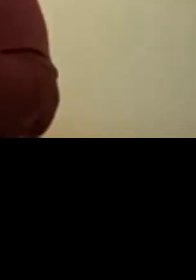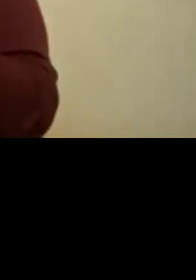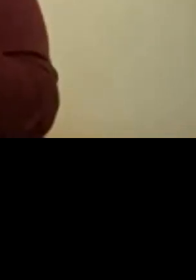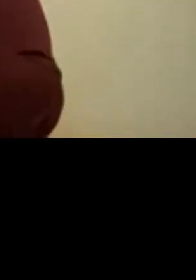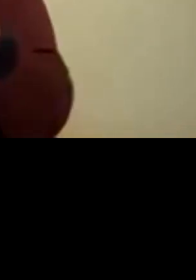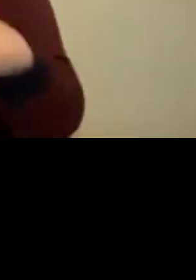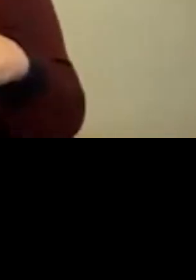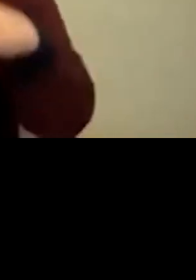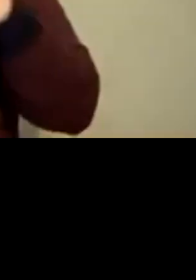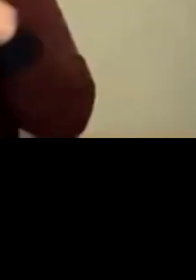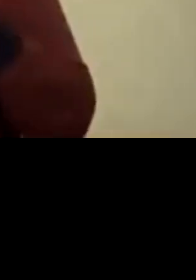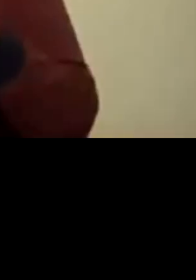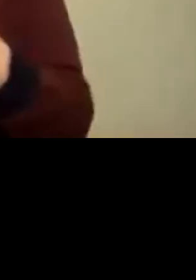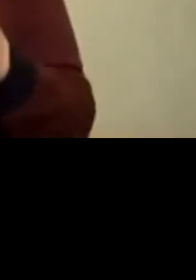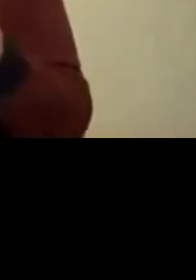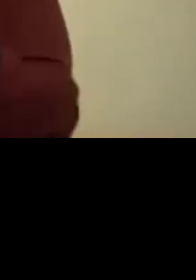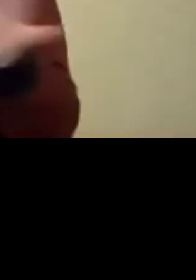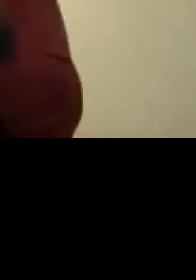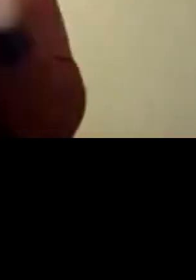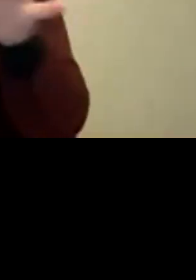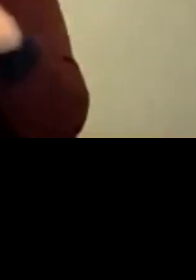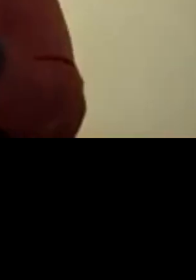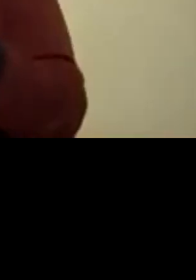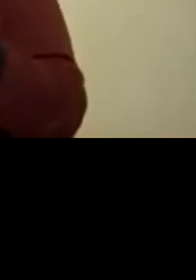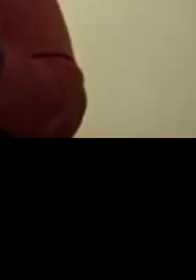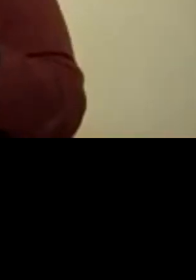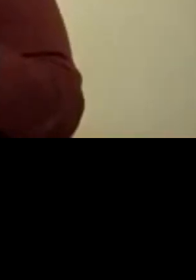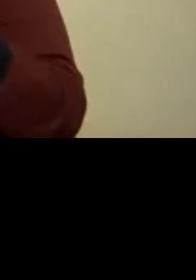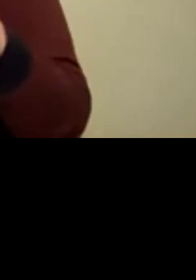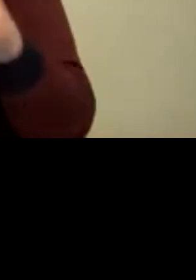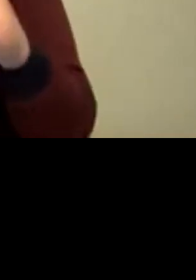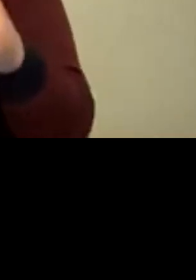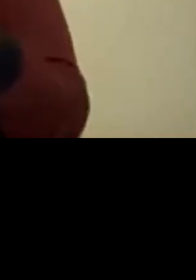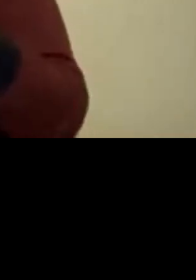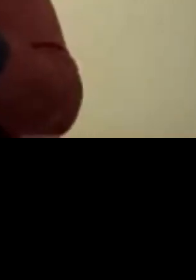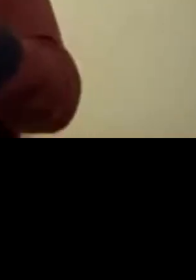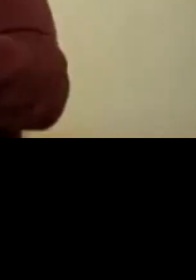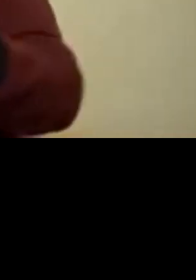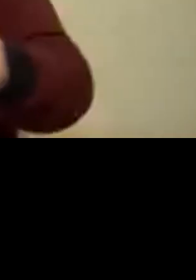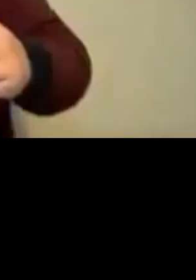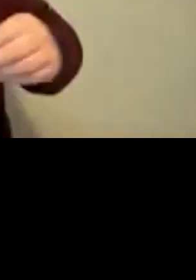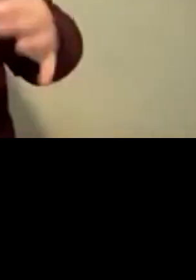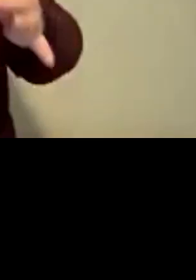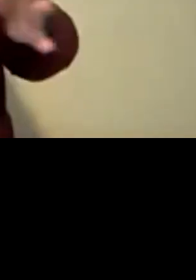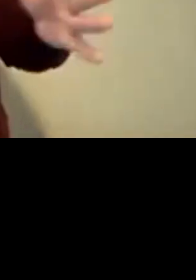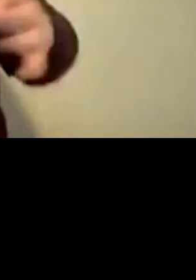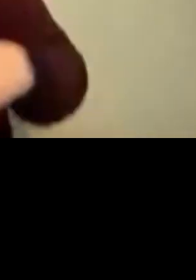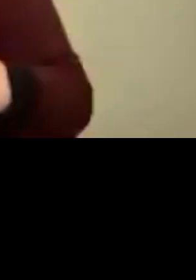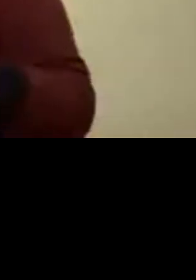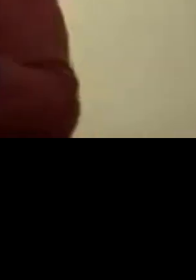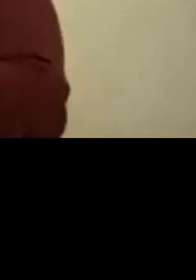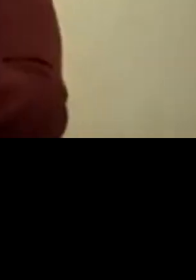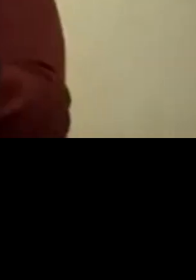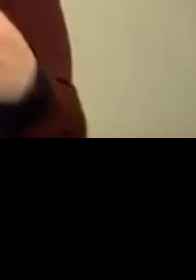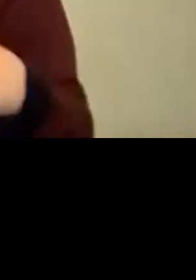how they describe it. So if they said like I feel alone or I feel disconnected, we'll use their words. If they use lonely though, we'll go